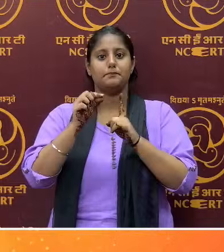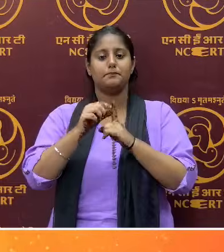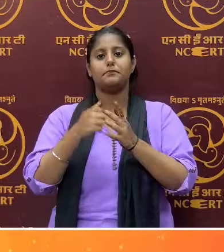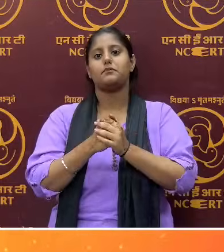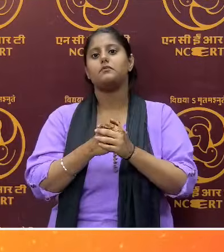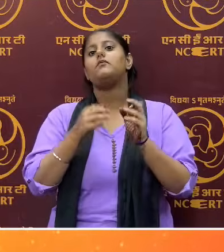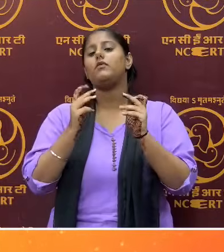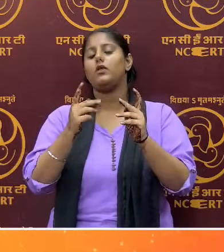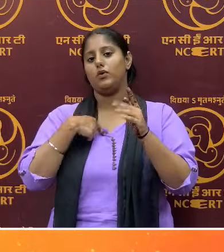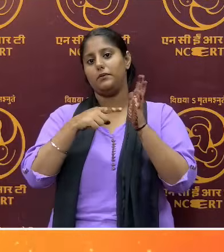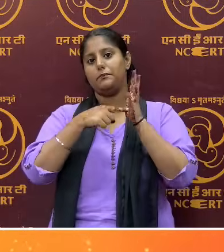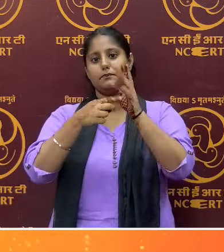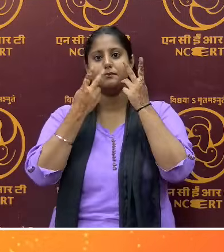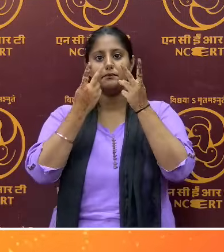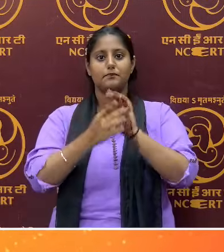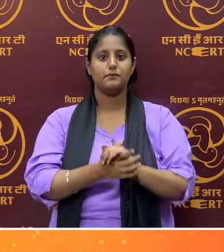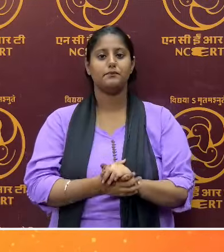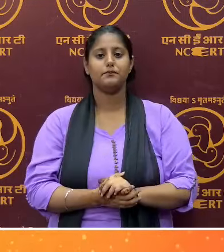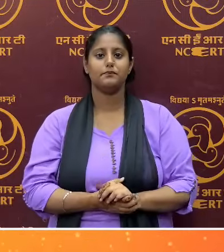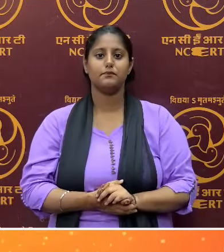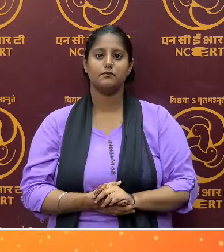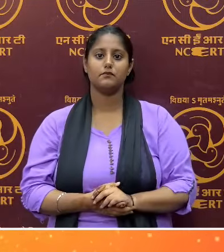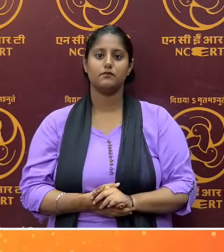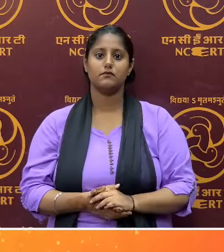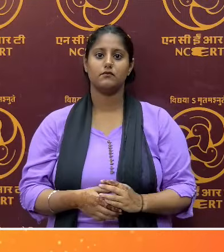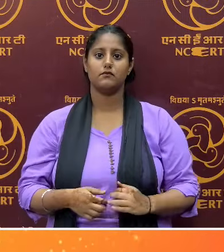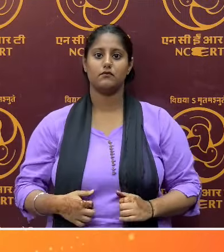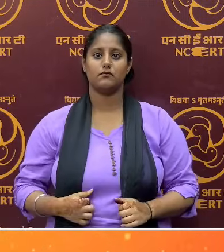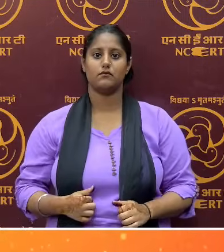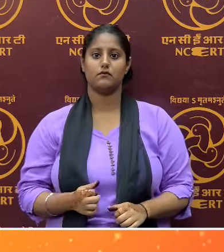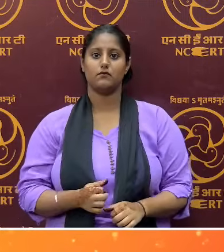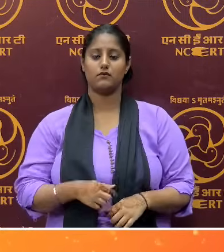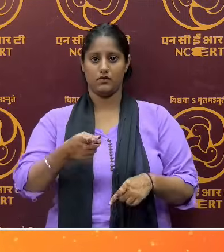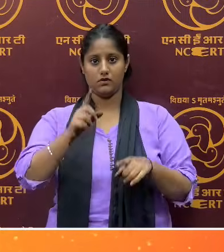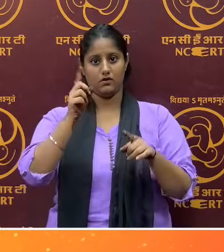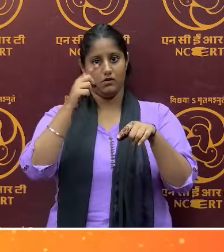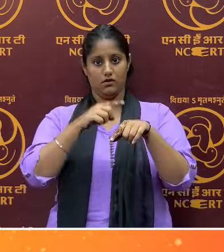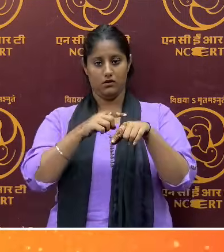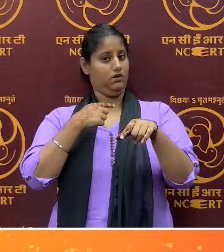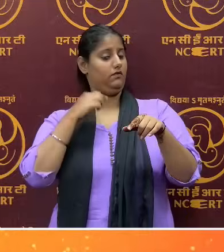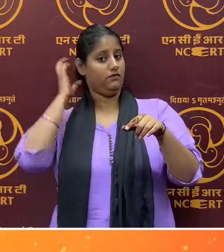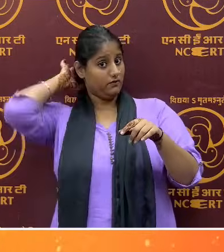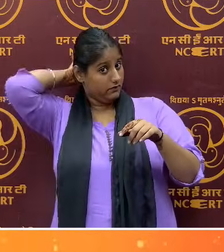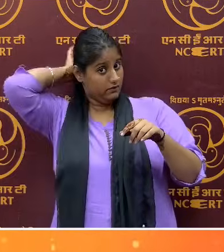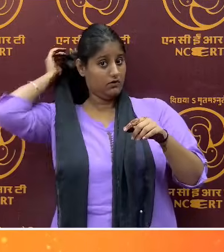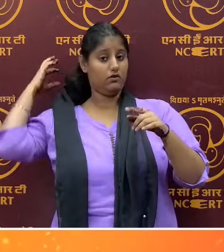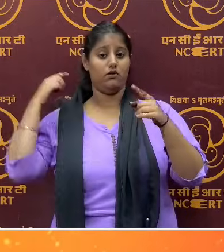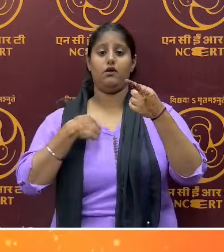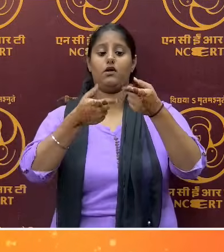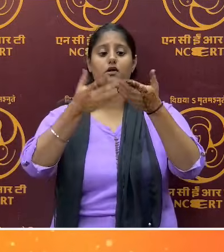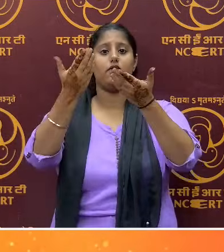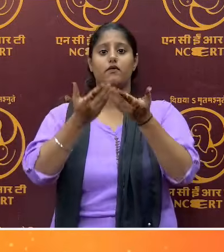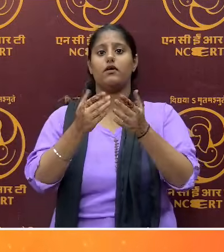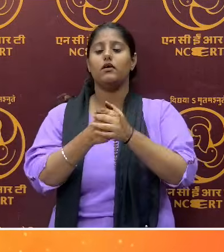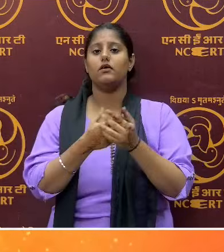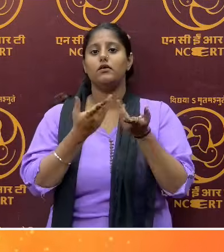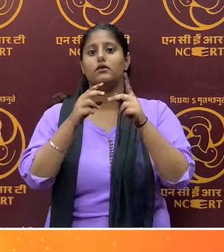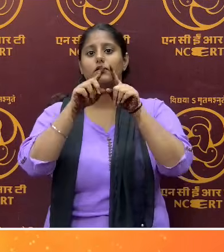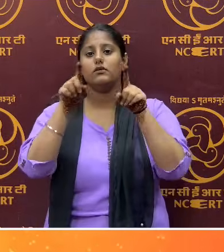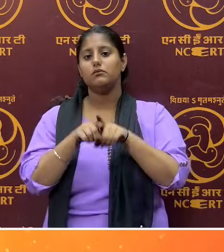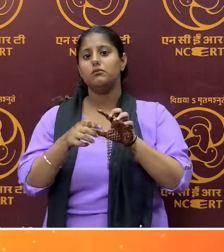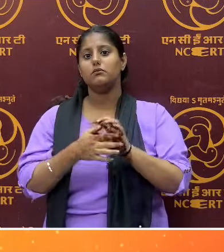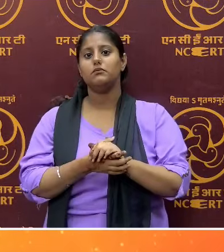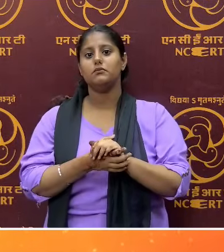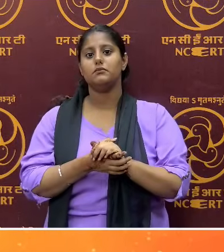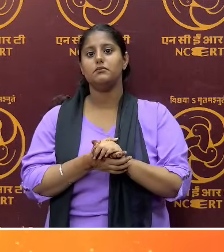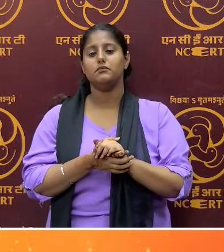part, and yes. Okay, so once our application is open, this is the first screen which user will see. This is the welcome screen, and